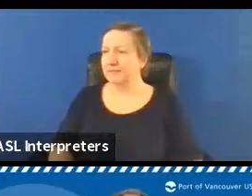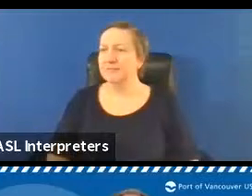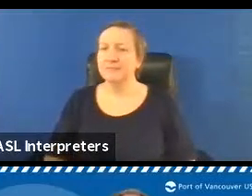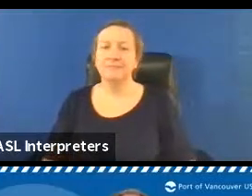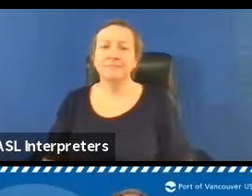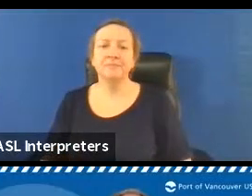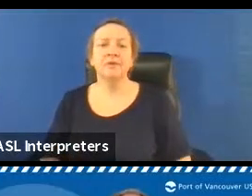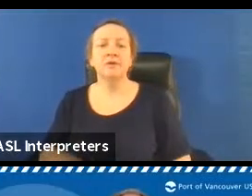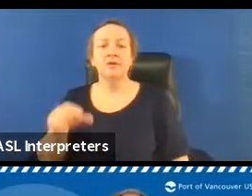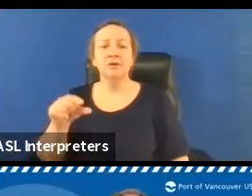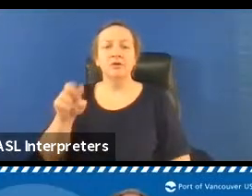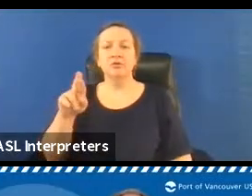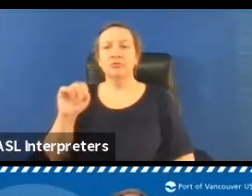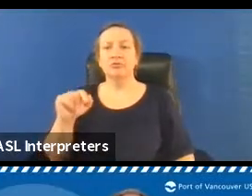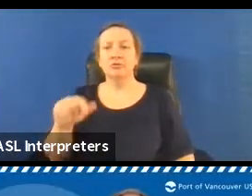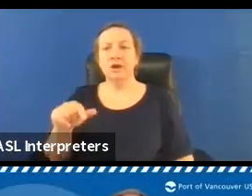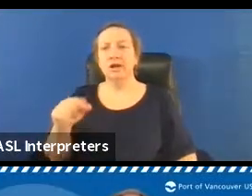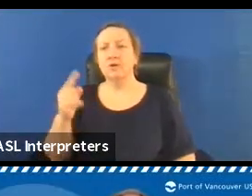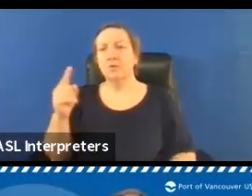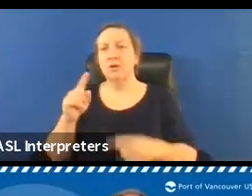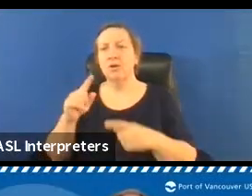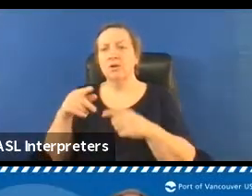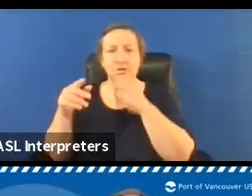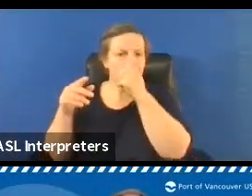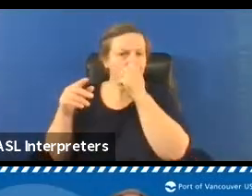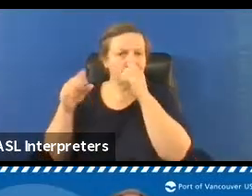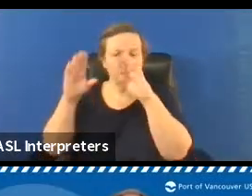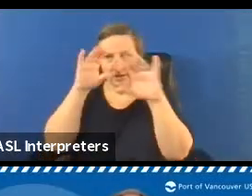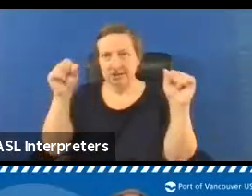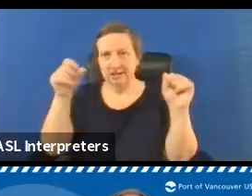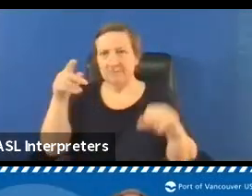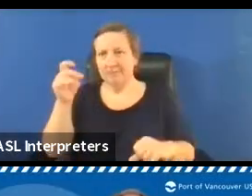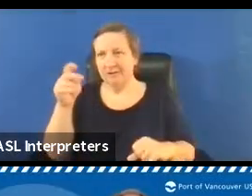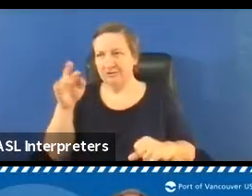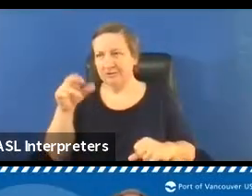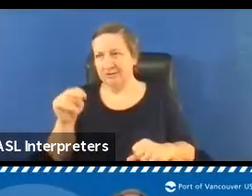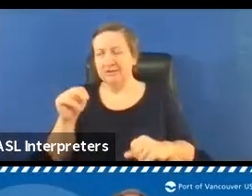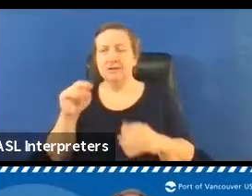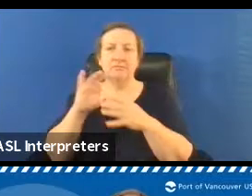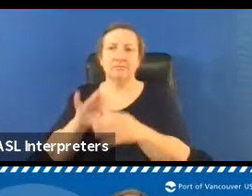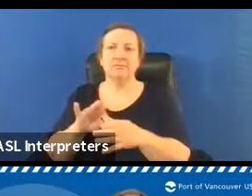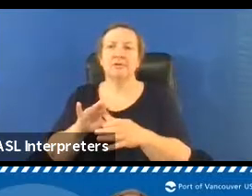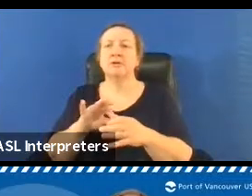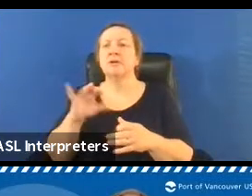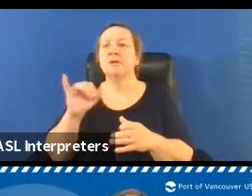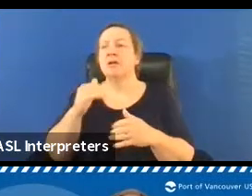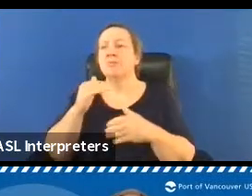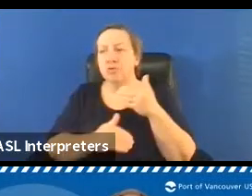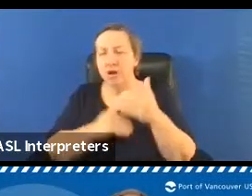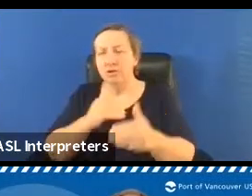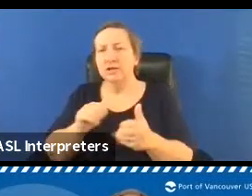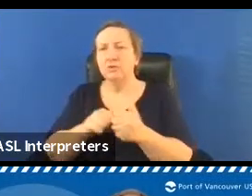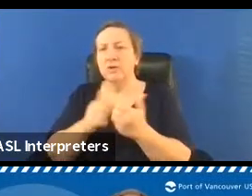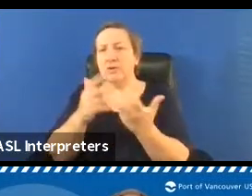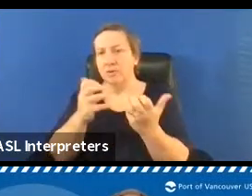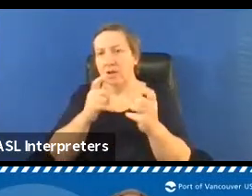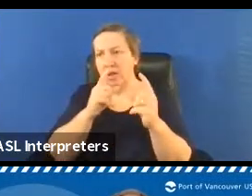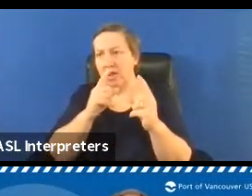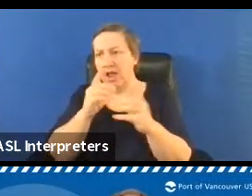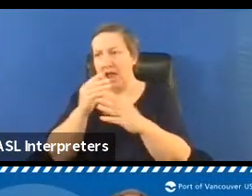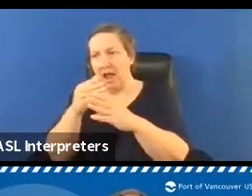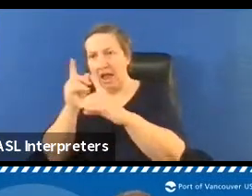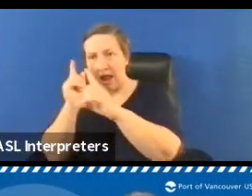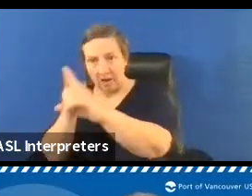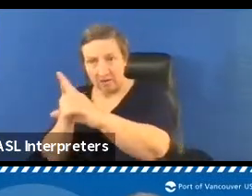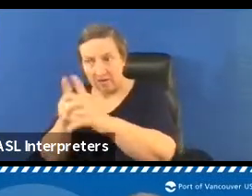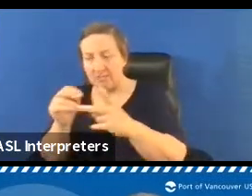Greg, if I can have one bit, President Peterson, on the process with the desired outcomes and screening criteria. We are